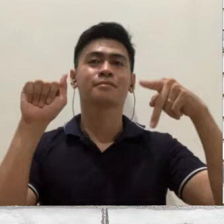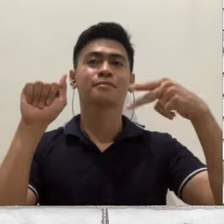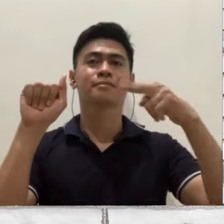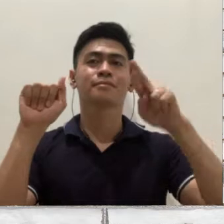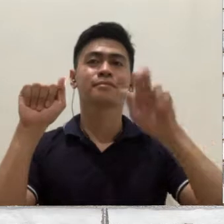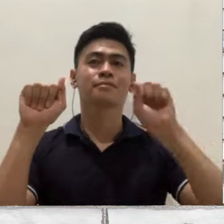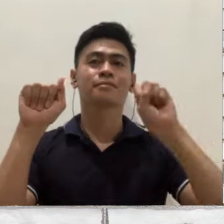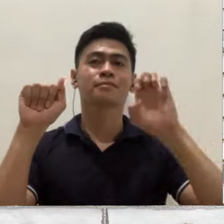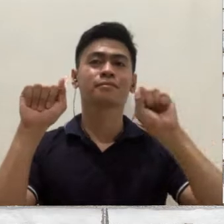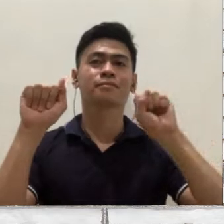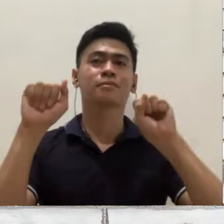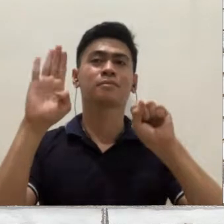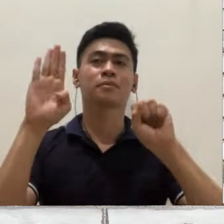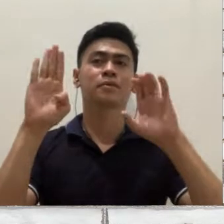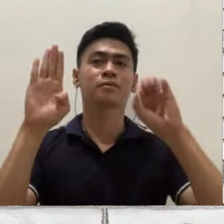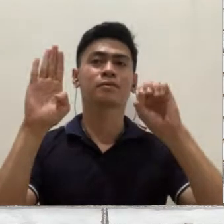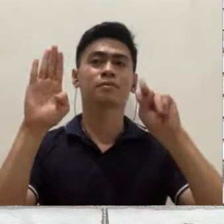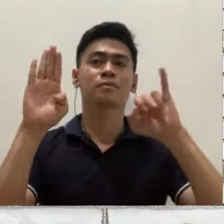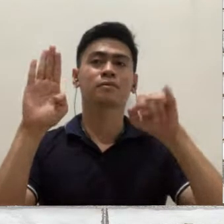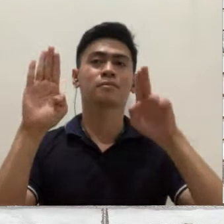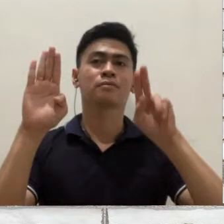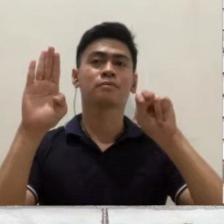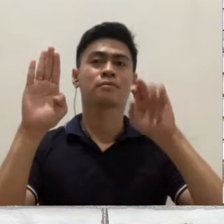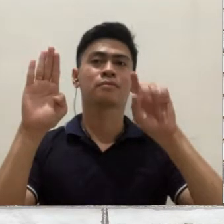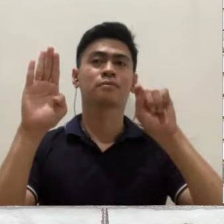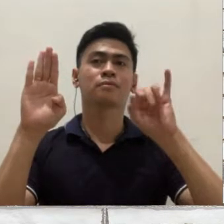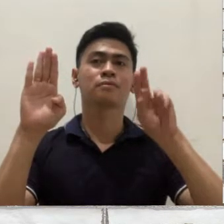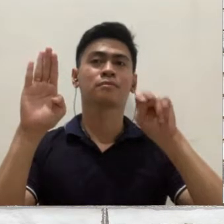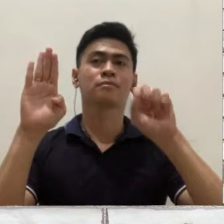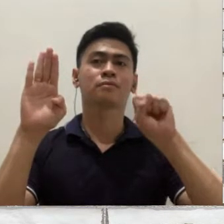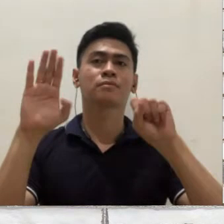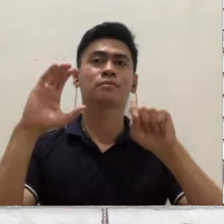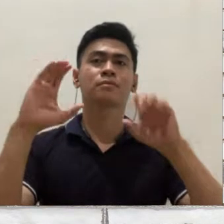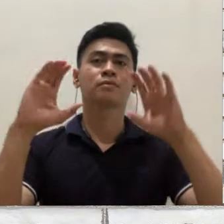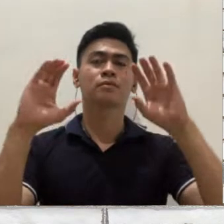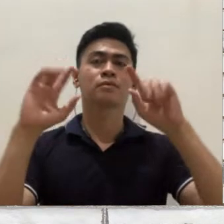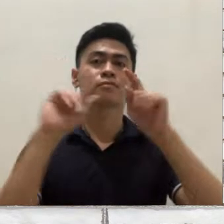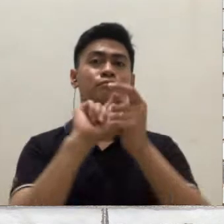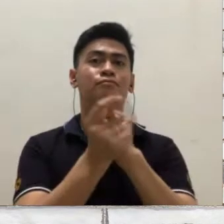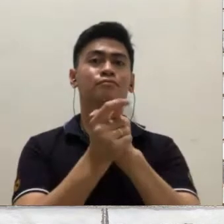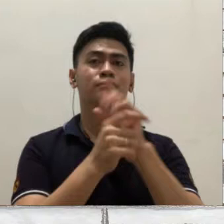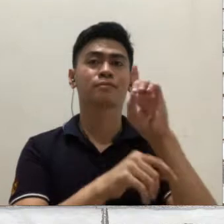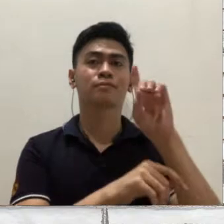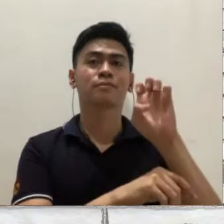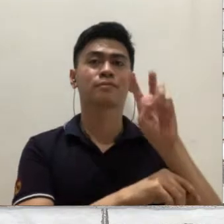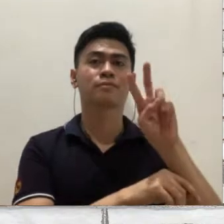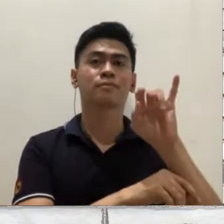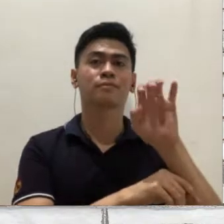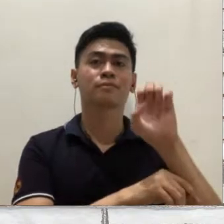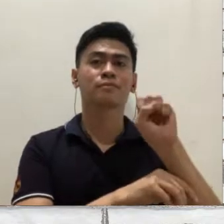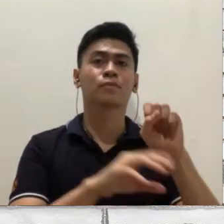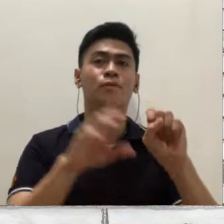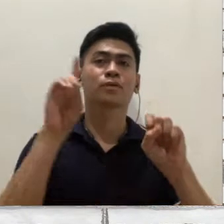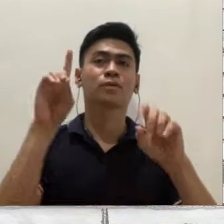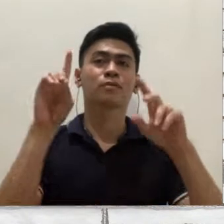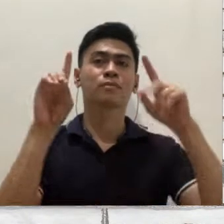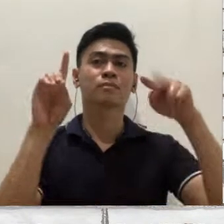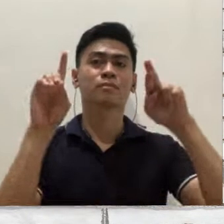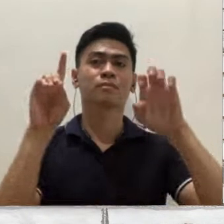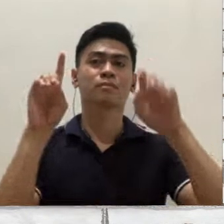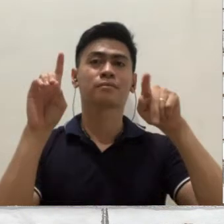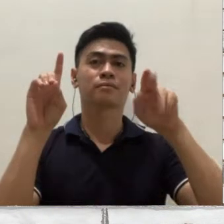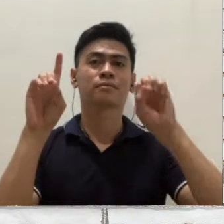of ideas and information in writing. A. Phrases. B. Conjunctions.